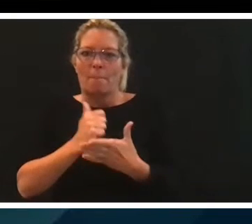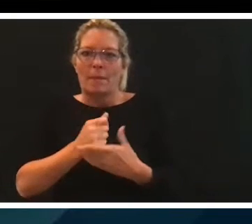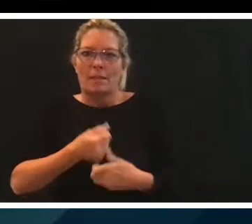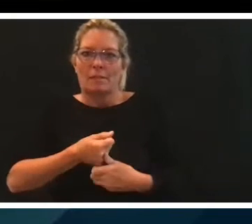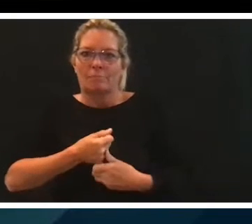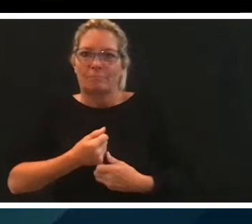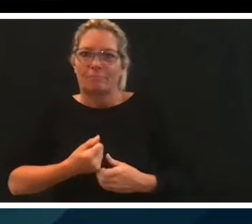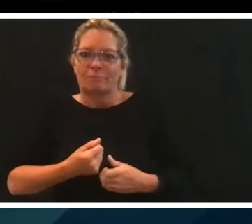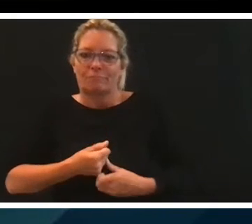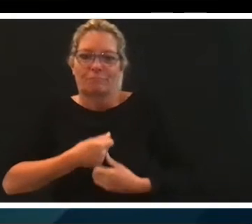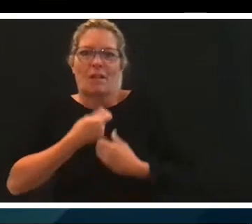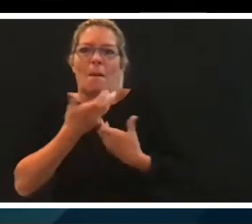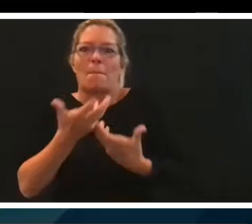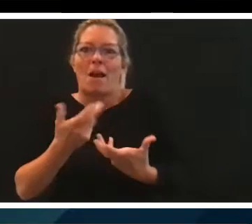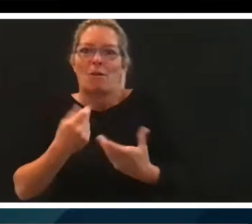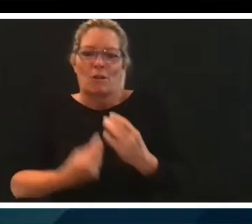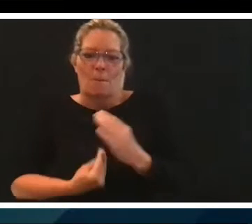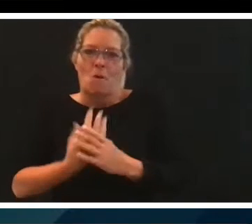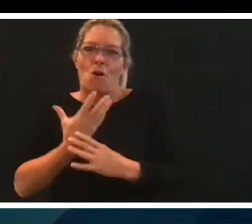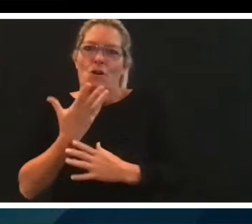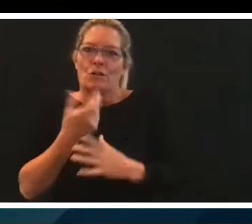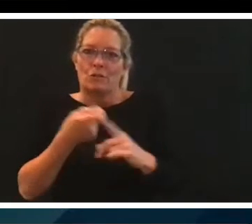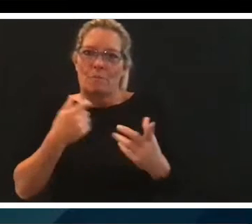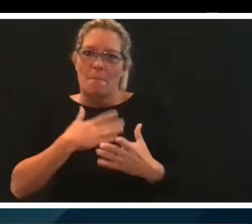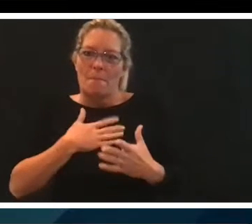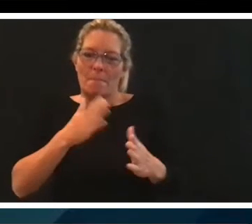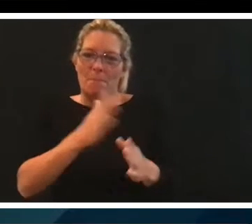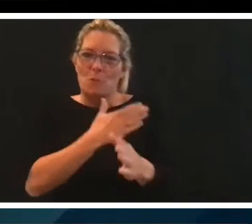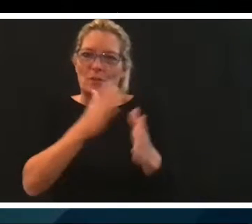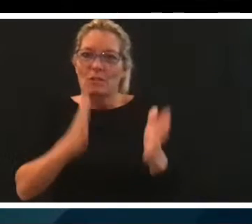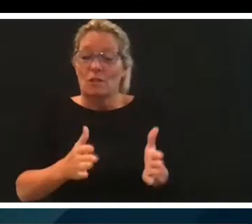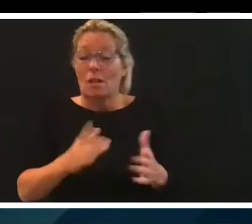really thankful for that. You know, I, That's where